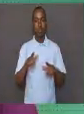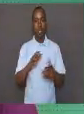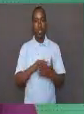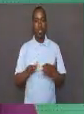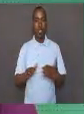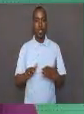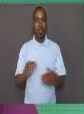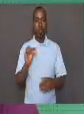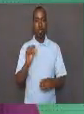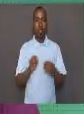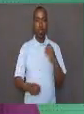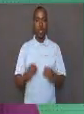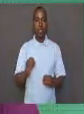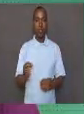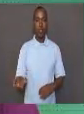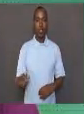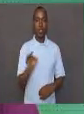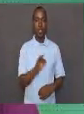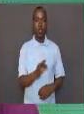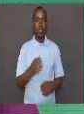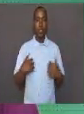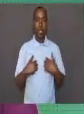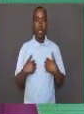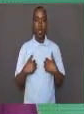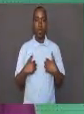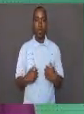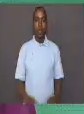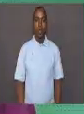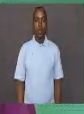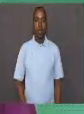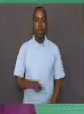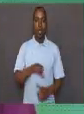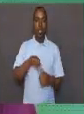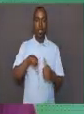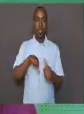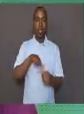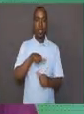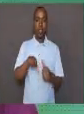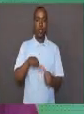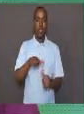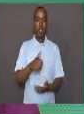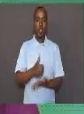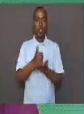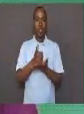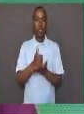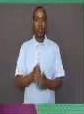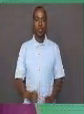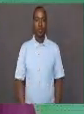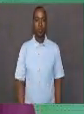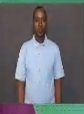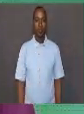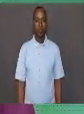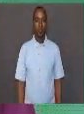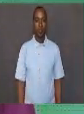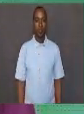Microorganisms, plants, and animals are dependent on one another and